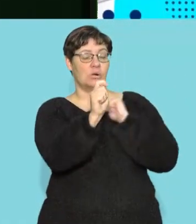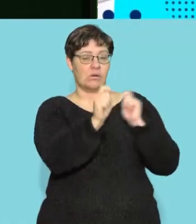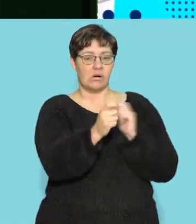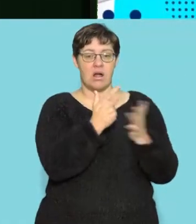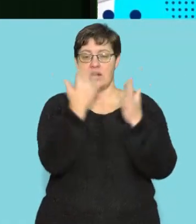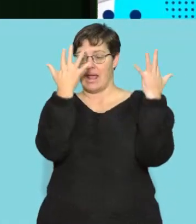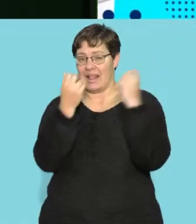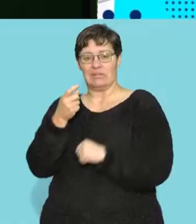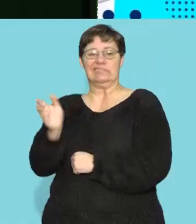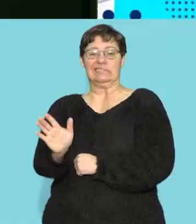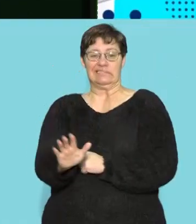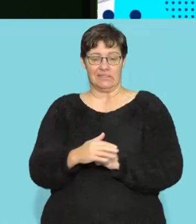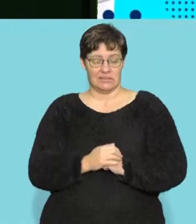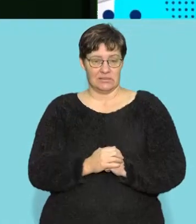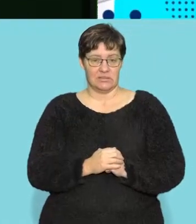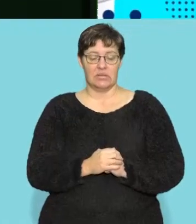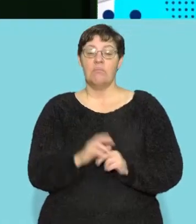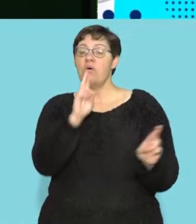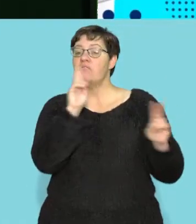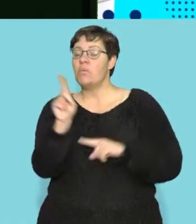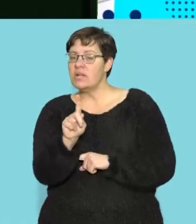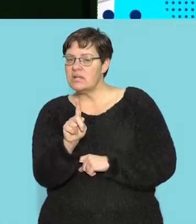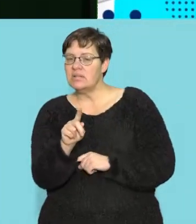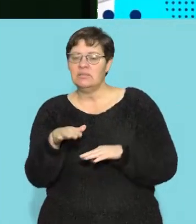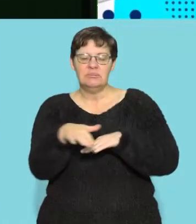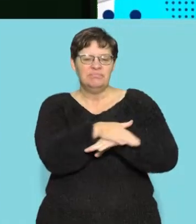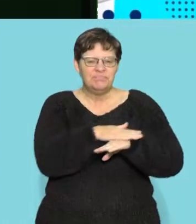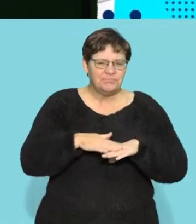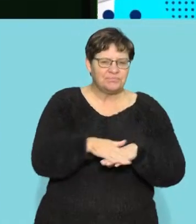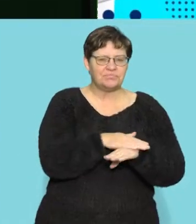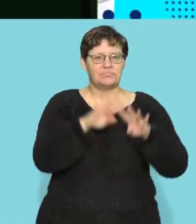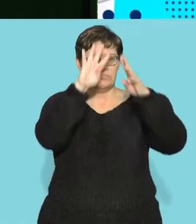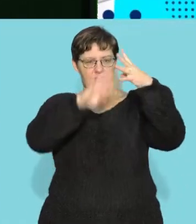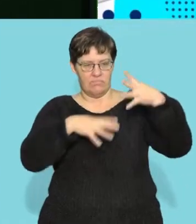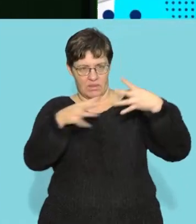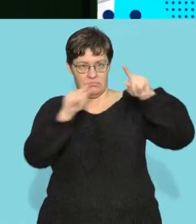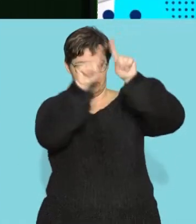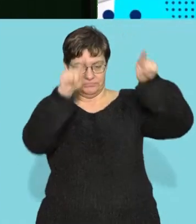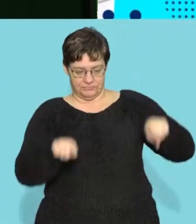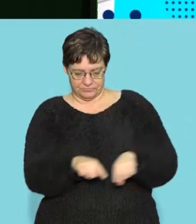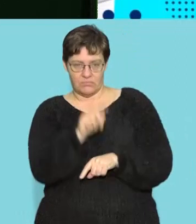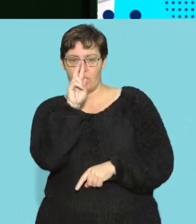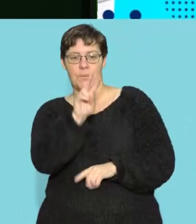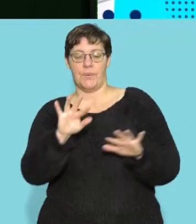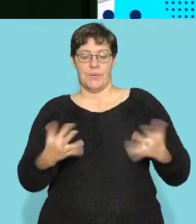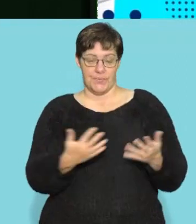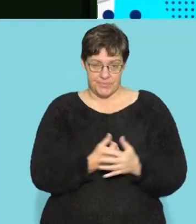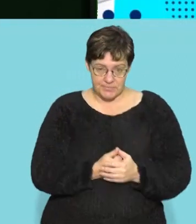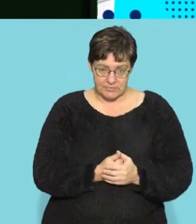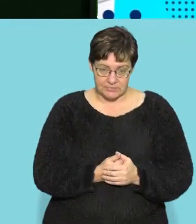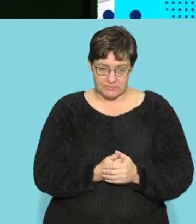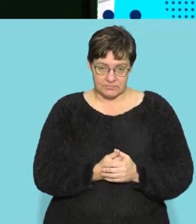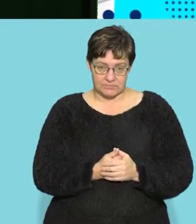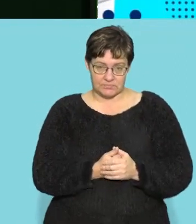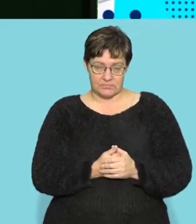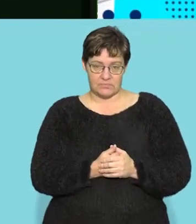the calculations here. I'm referring to the basic format of your statement of financial